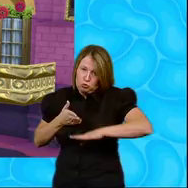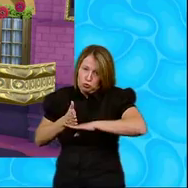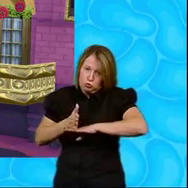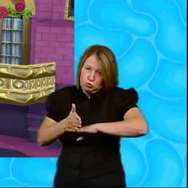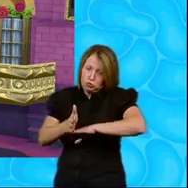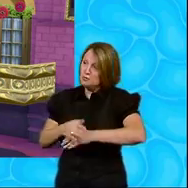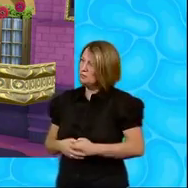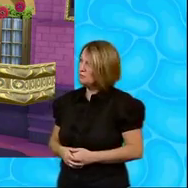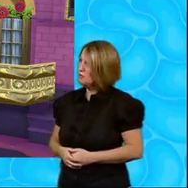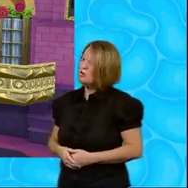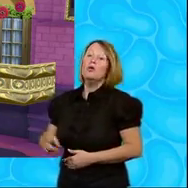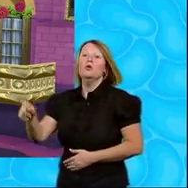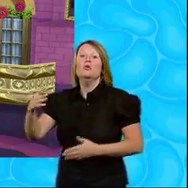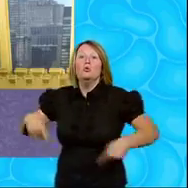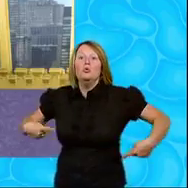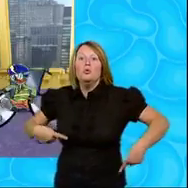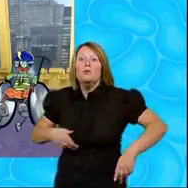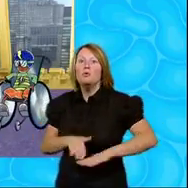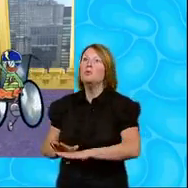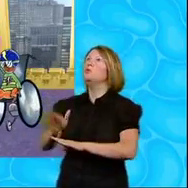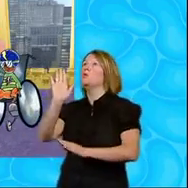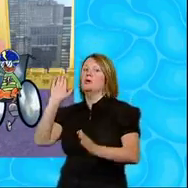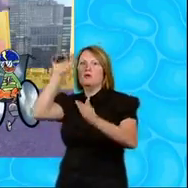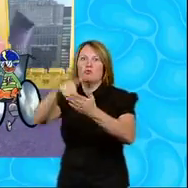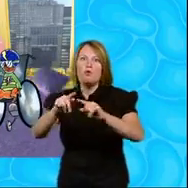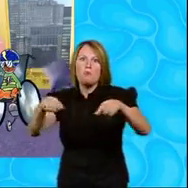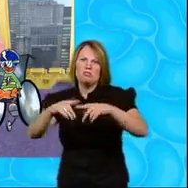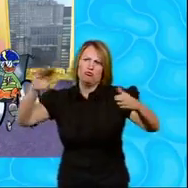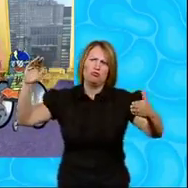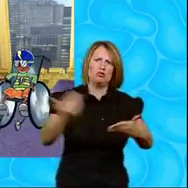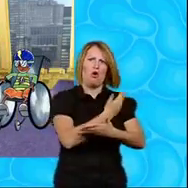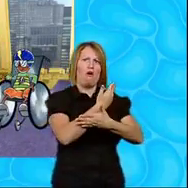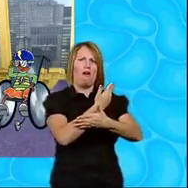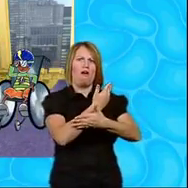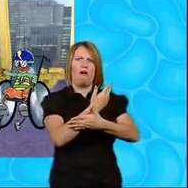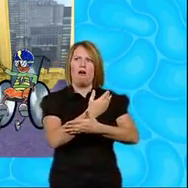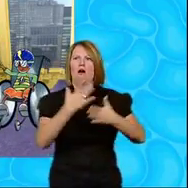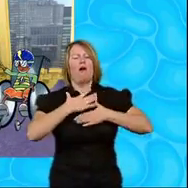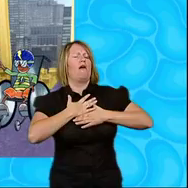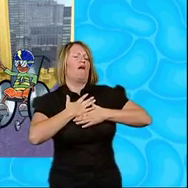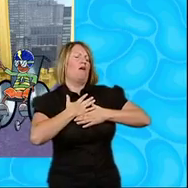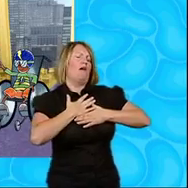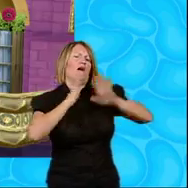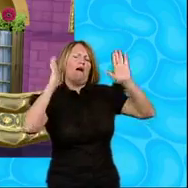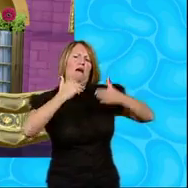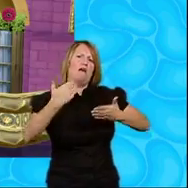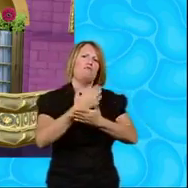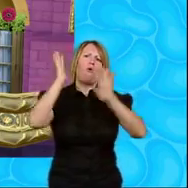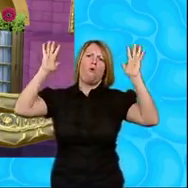And just like that, Boom Sonic Boom zoomed up to Daphne's bedroom and rescued her. My hero.